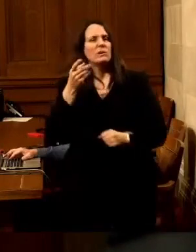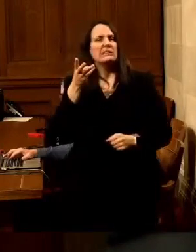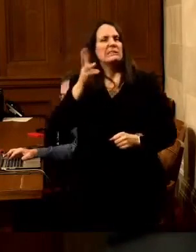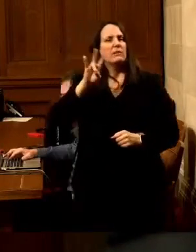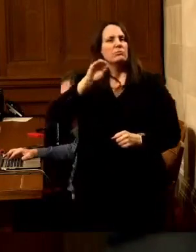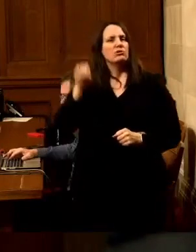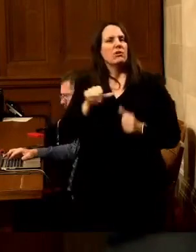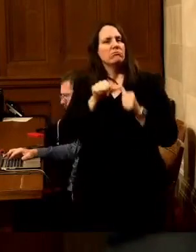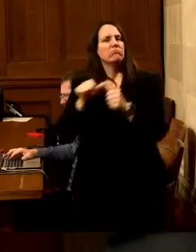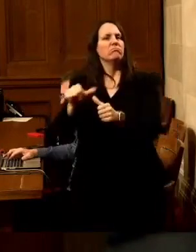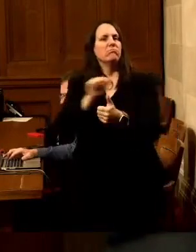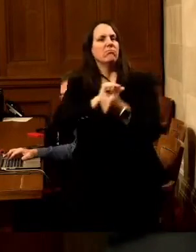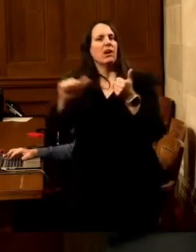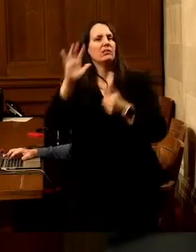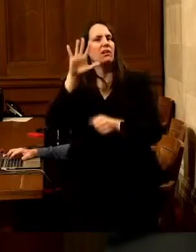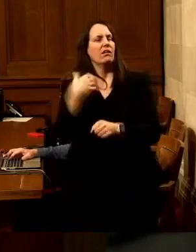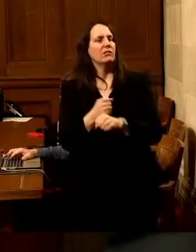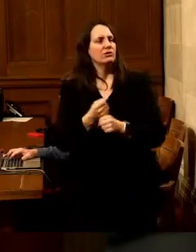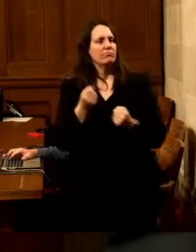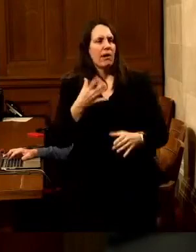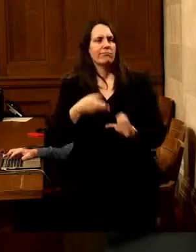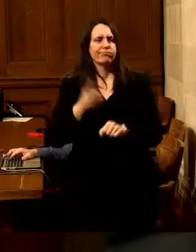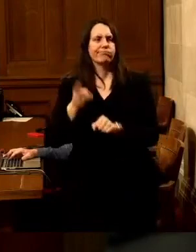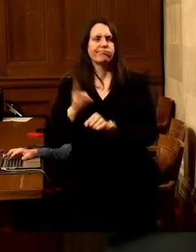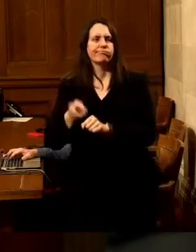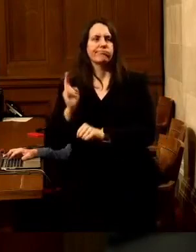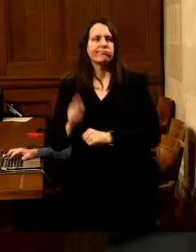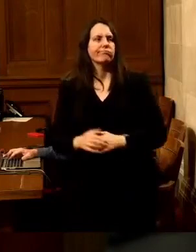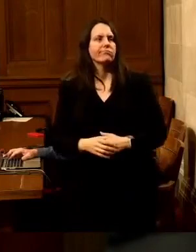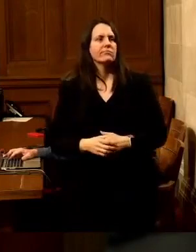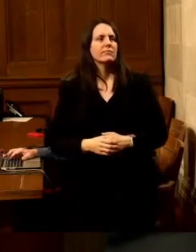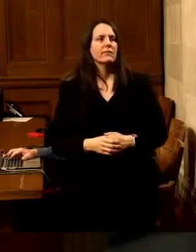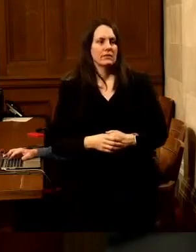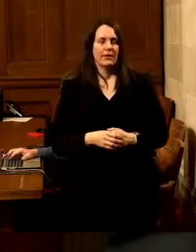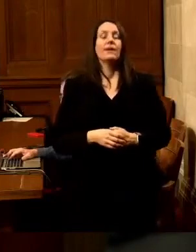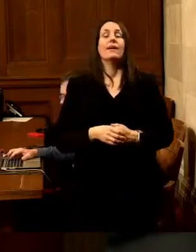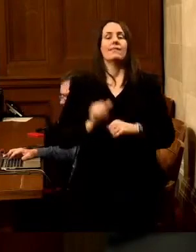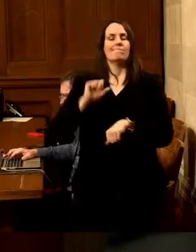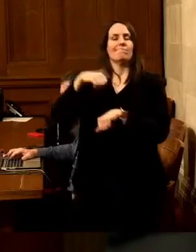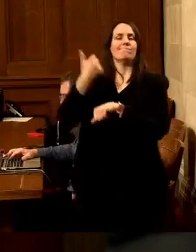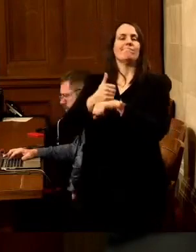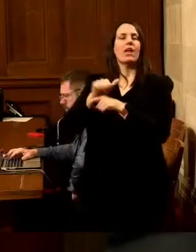is launching a new teacher apprenticeship pilot program with the Department of Public